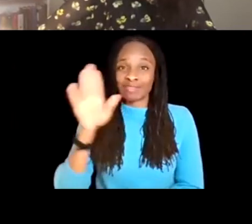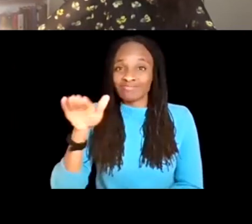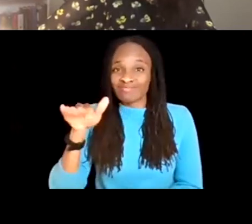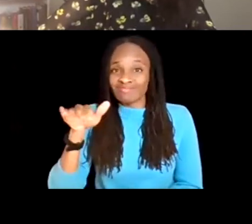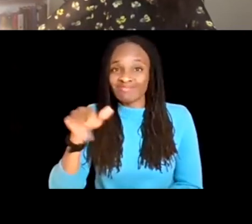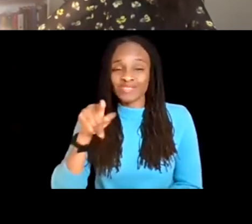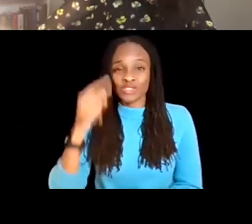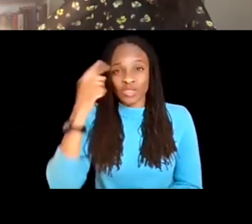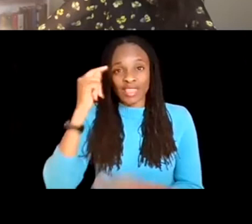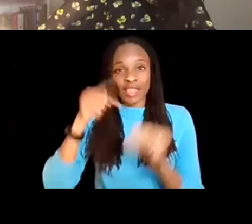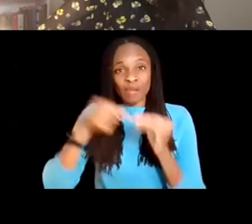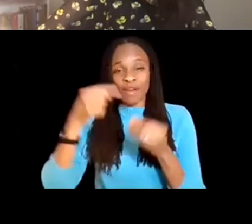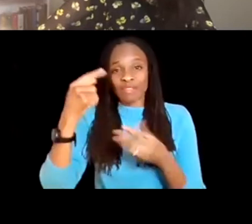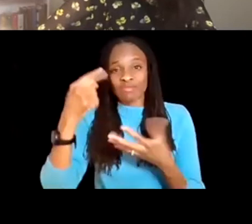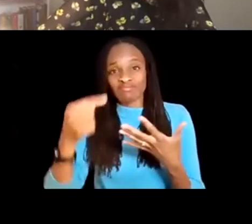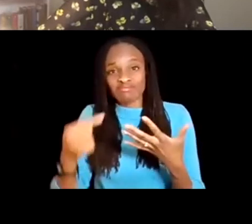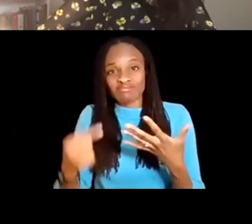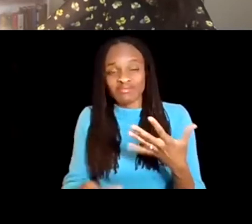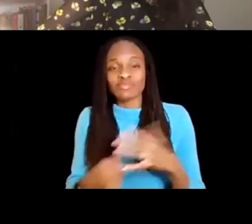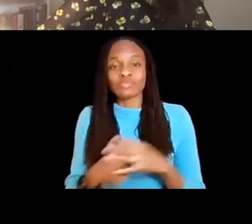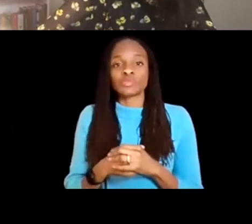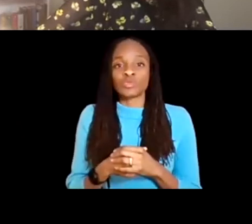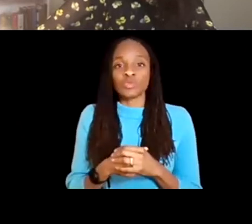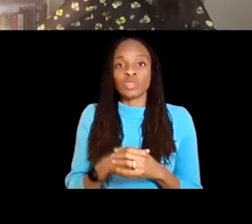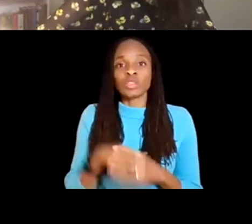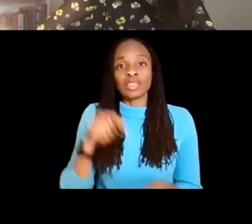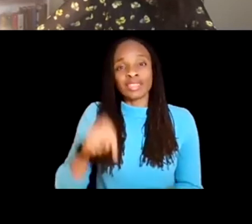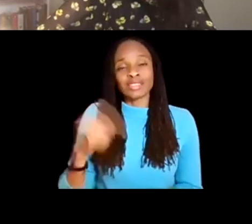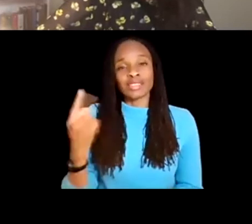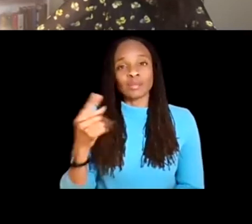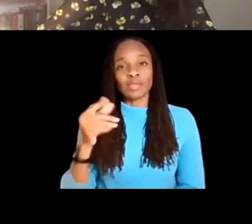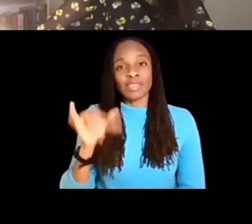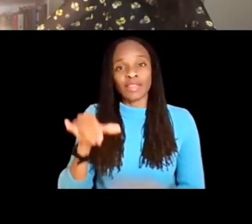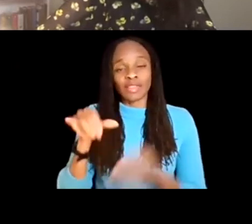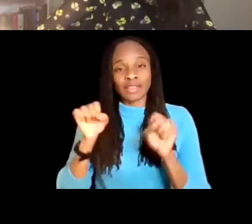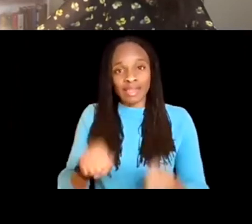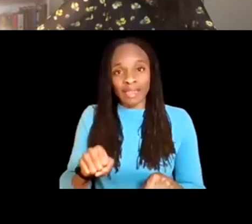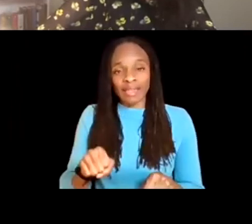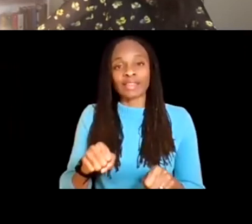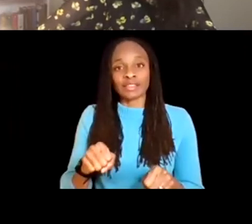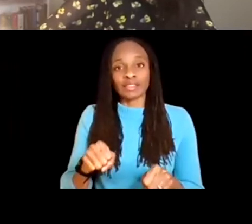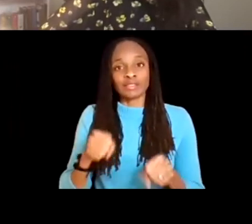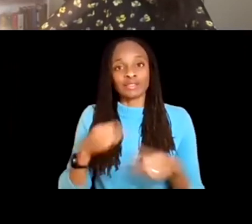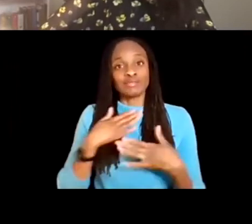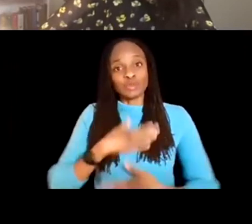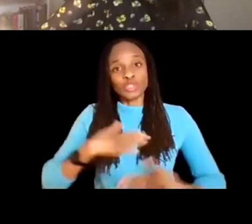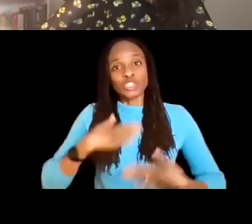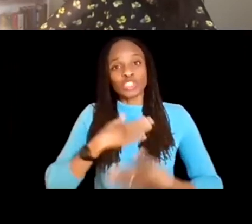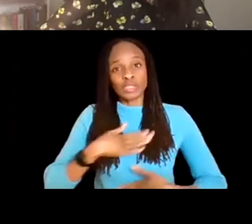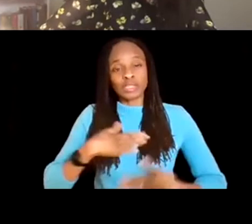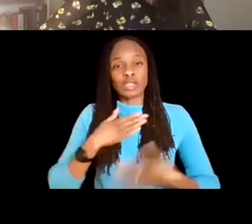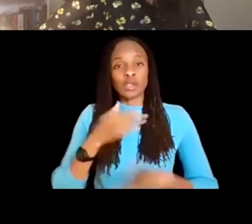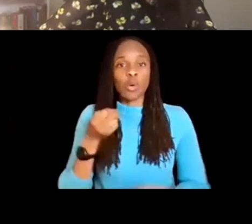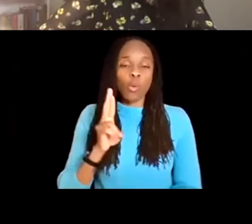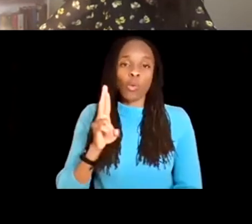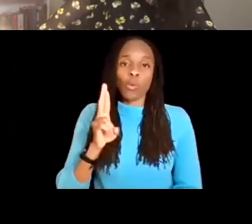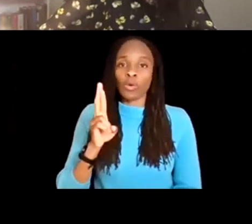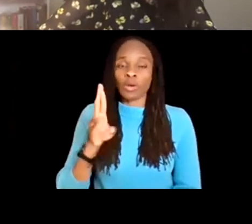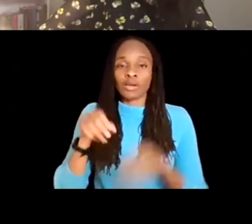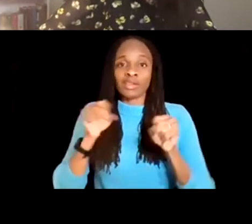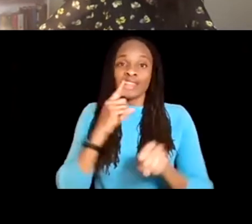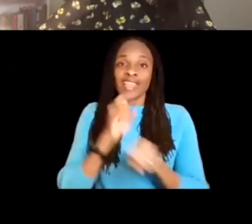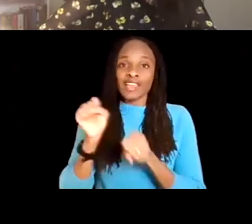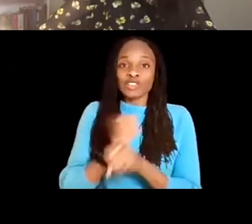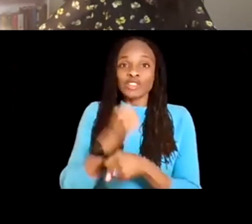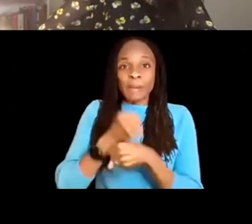about this? Have you thought about this? This is something that could be appreciated or could actually make